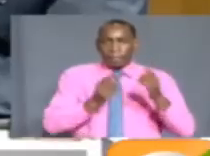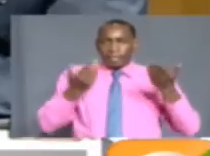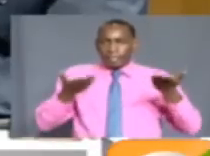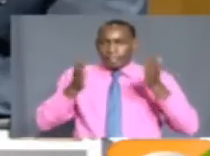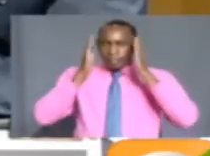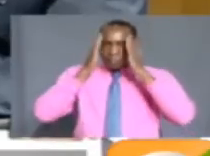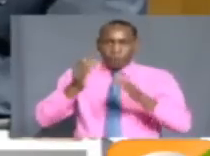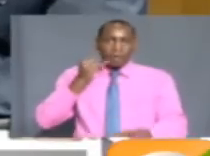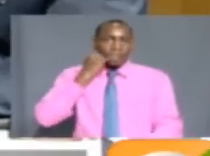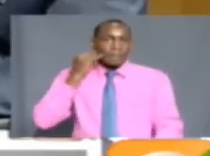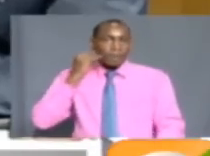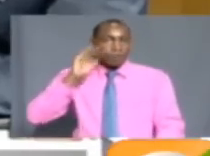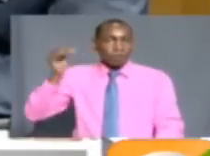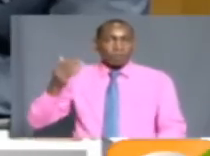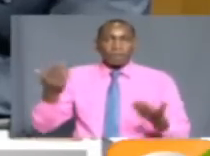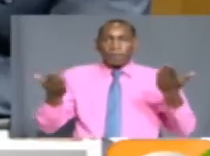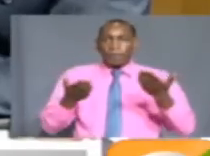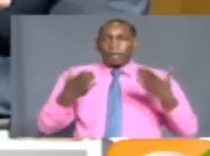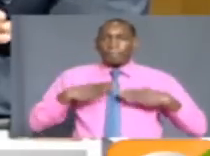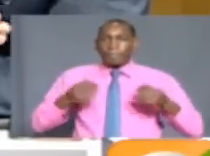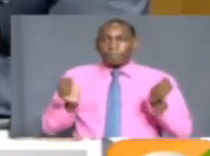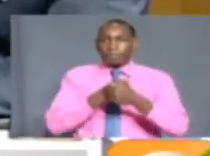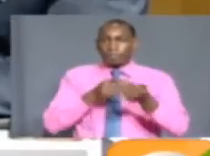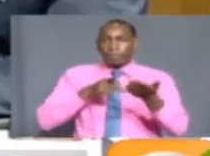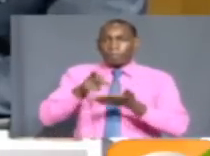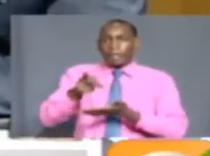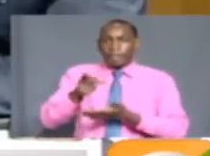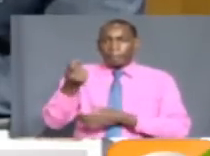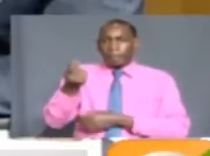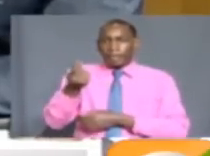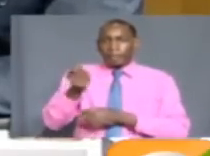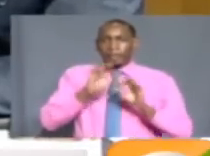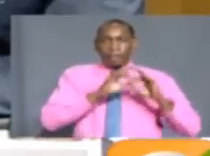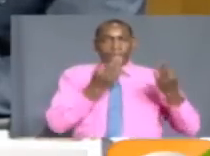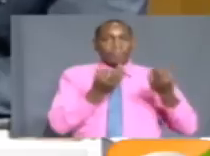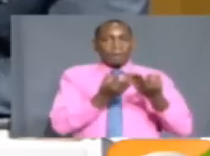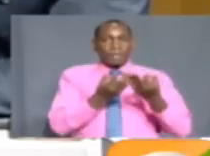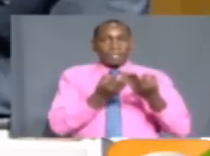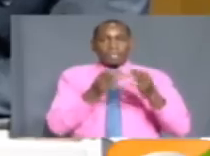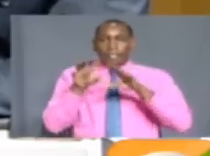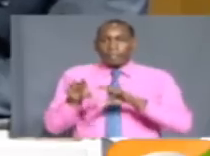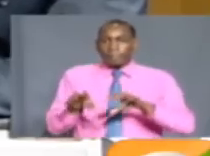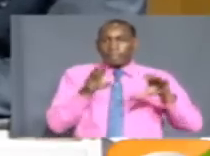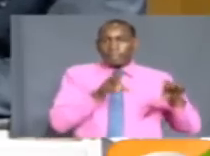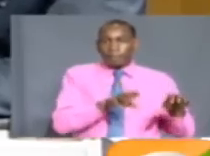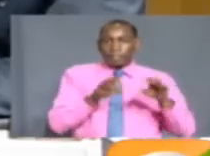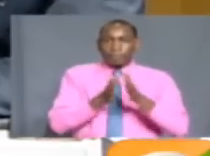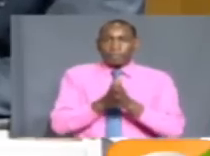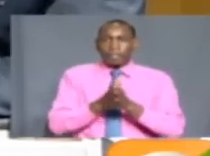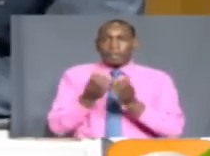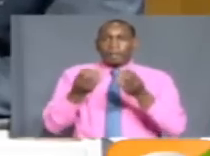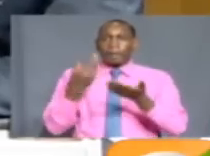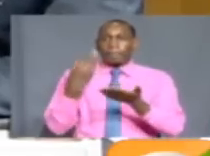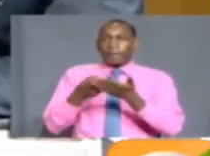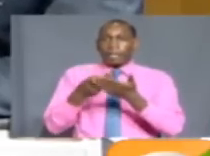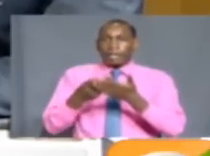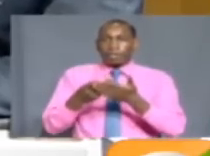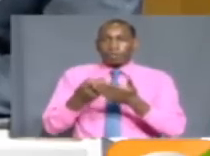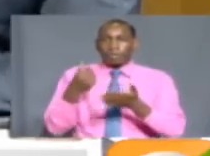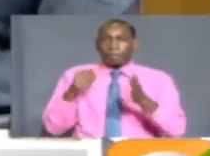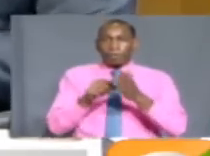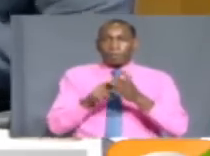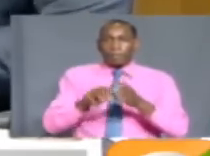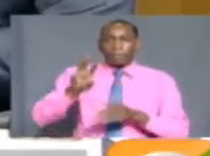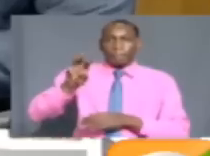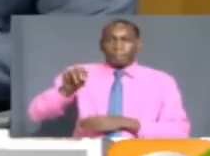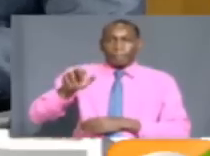Let's focus on Nakuru County, where those who are unable to pay huge bills leave families distraught and in deep financial problems. Maryanne Nyambura visited